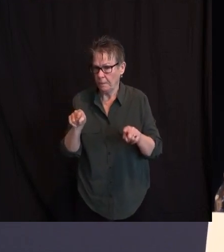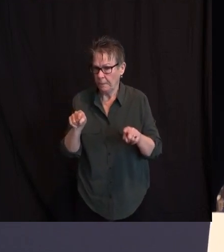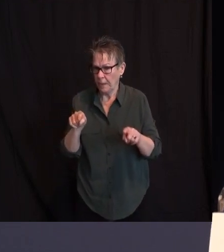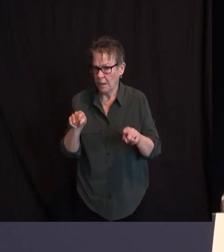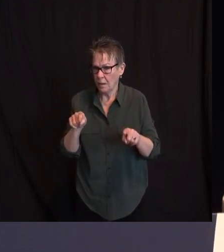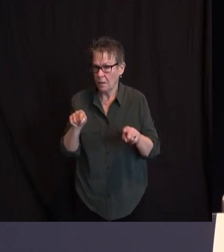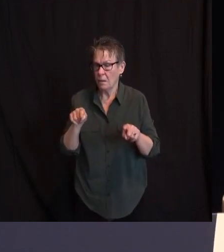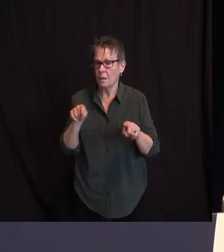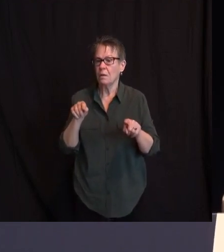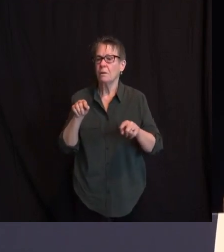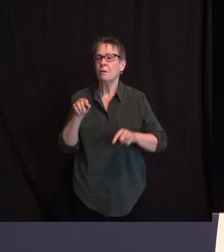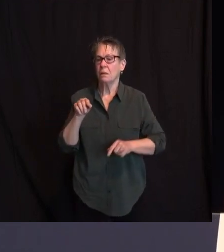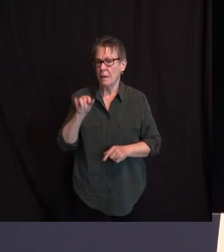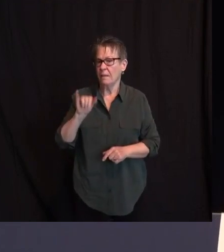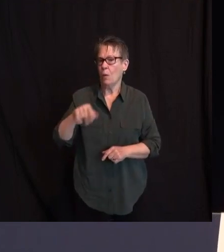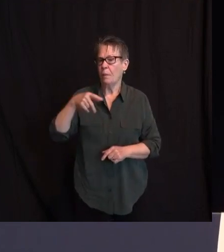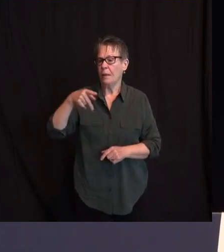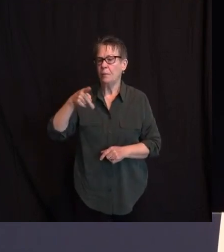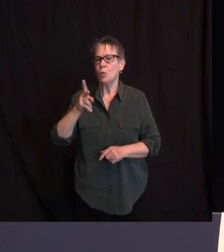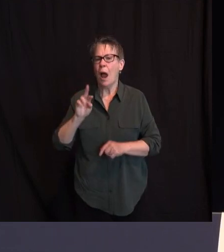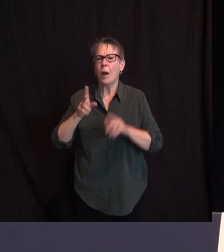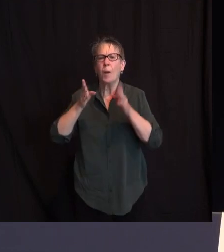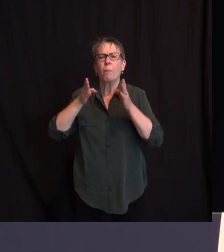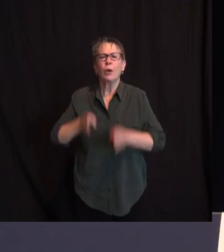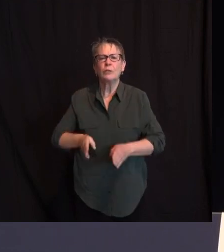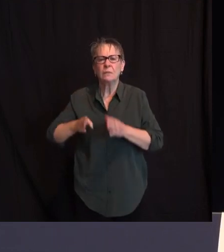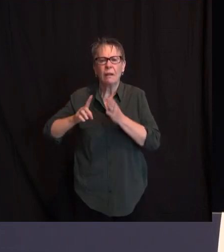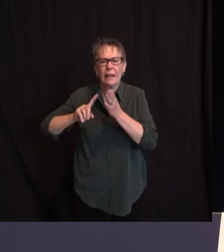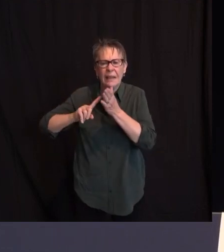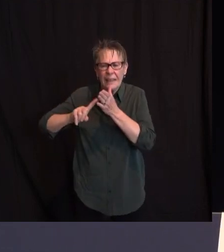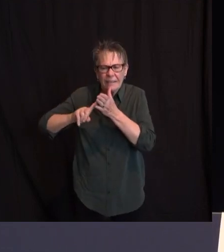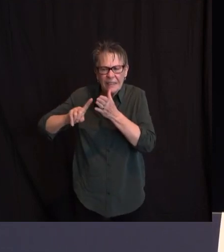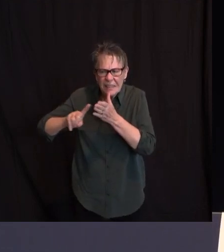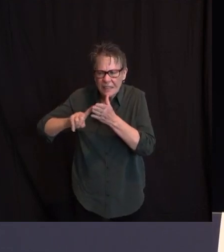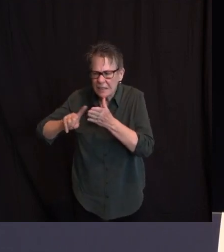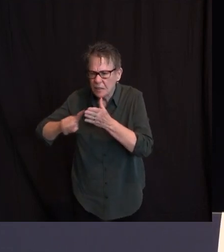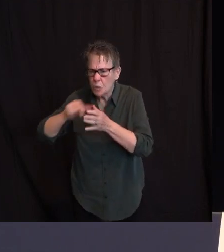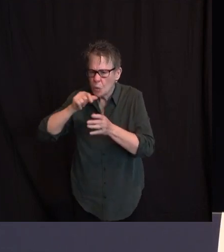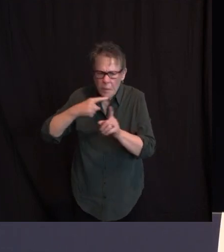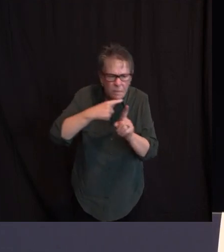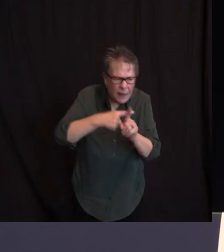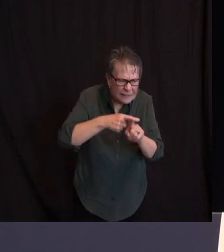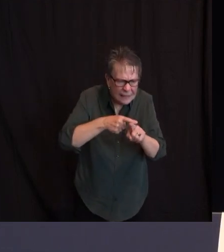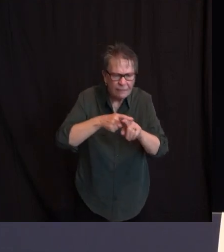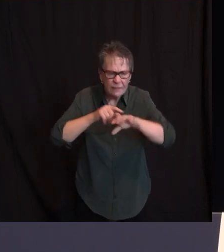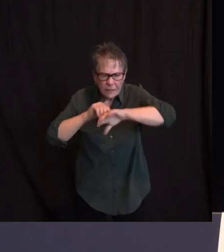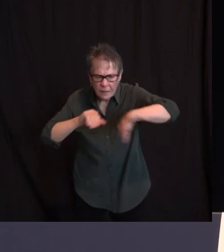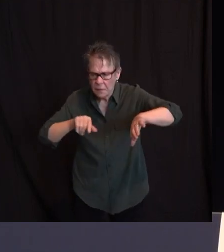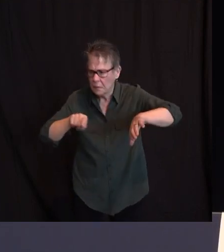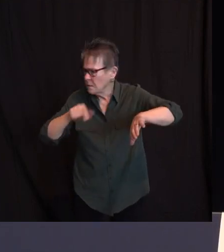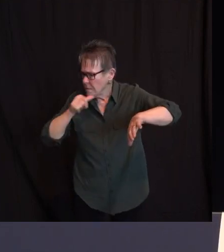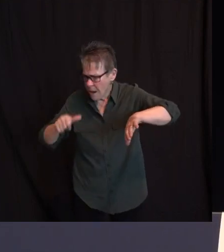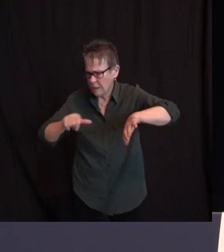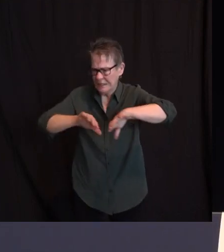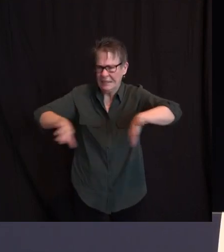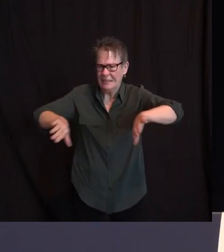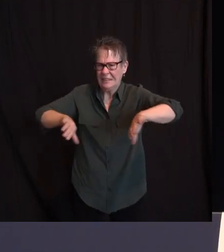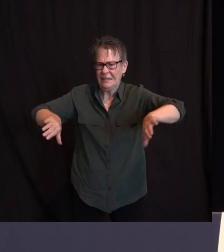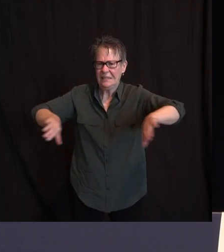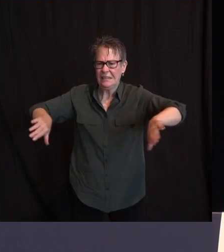Hospital medicines. Oh, that's interesting. We have a list from our from most of our hospitals